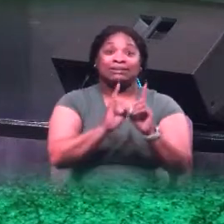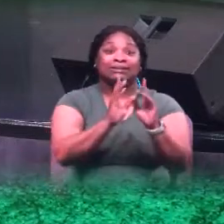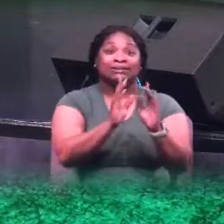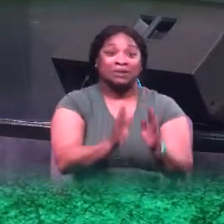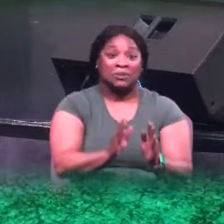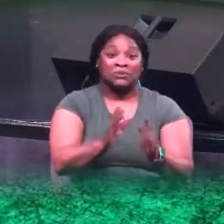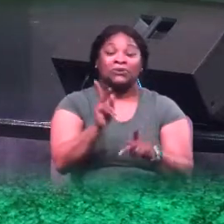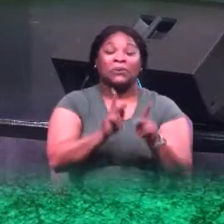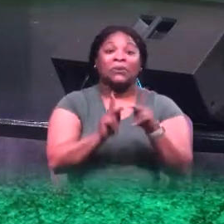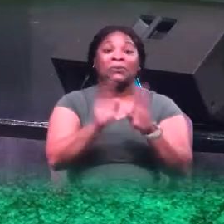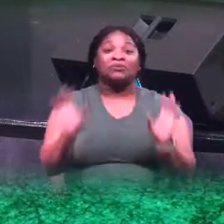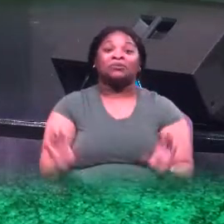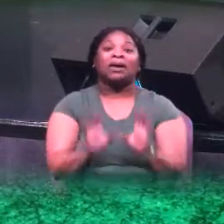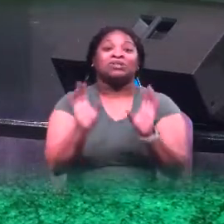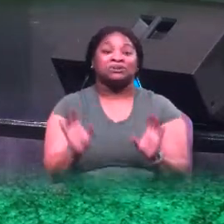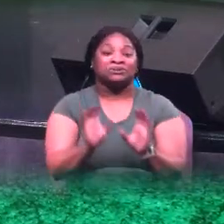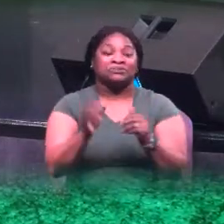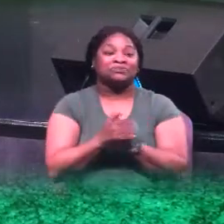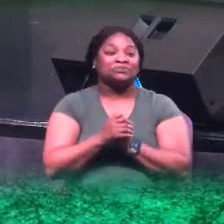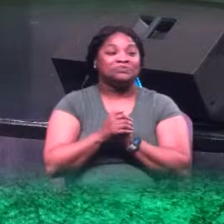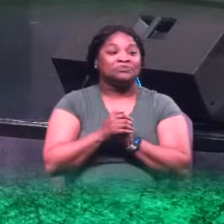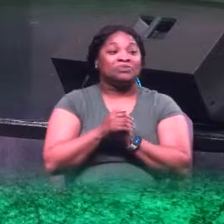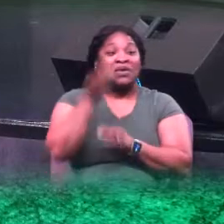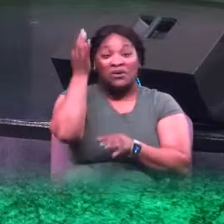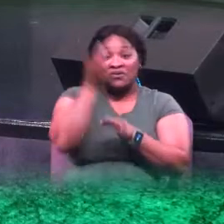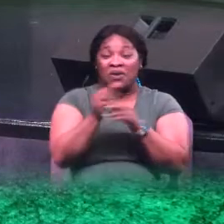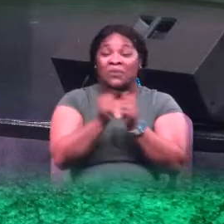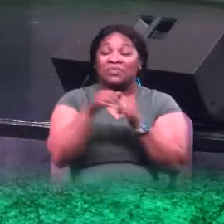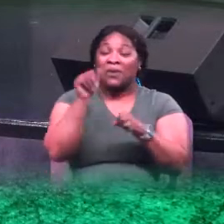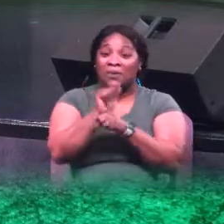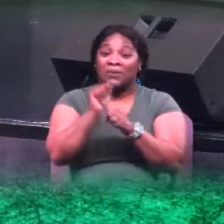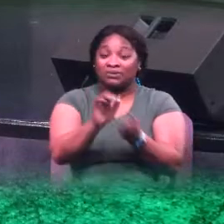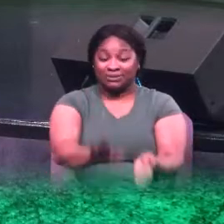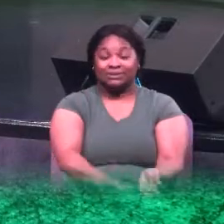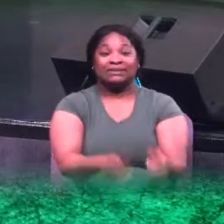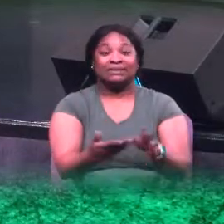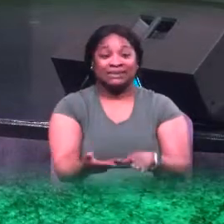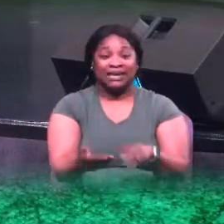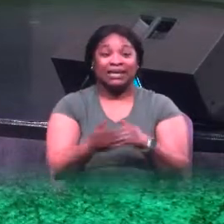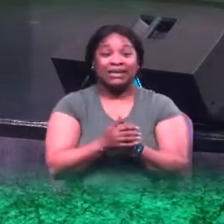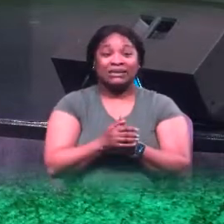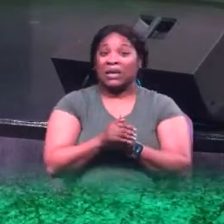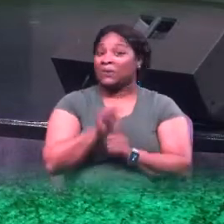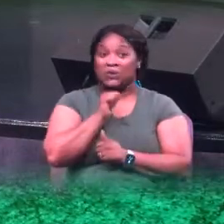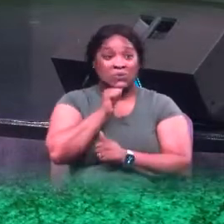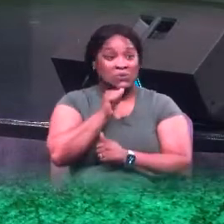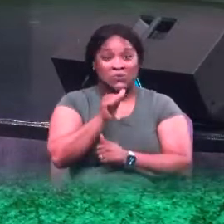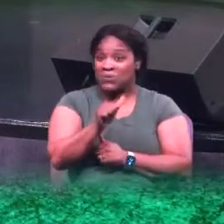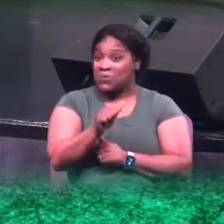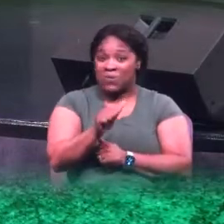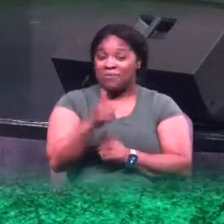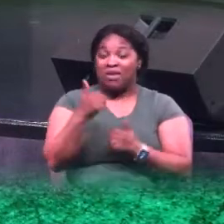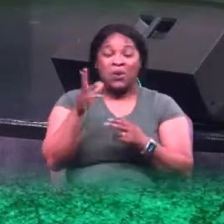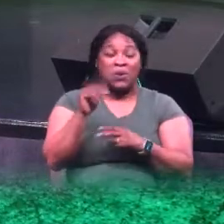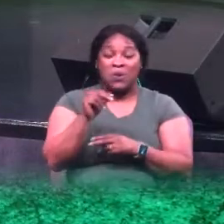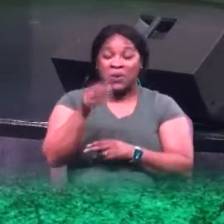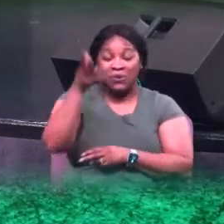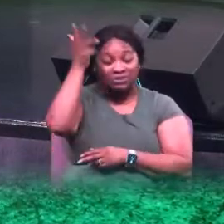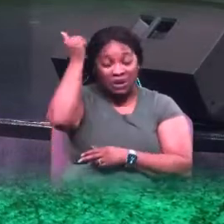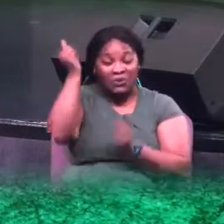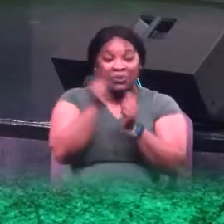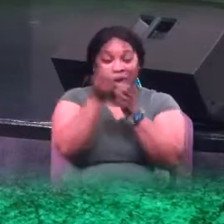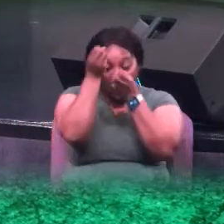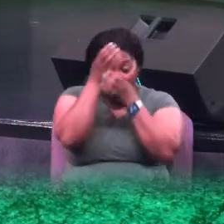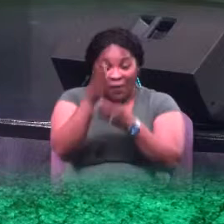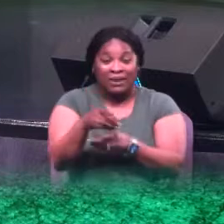are people of action, all right? Faith without works is dead. There would be no donkey without